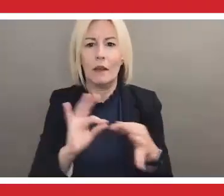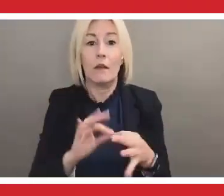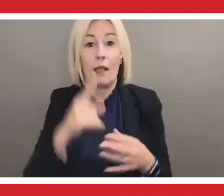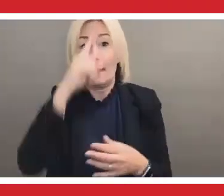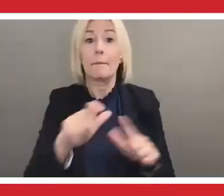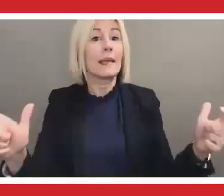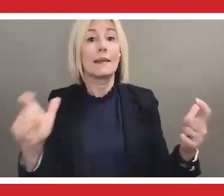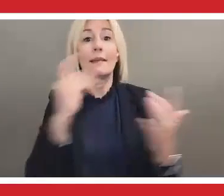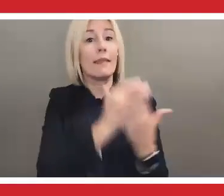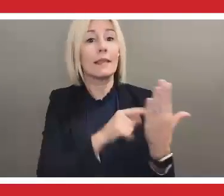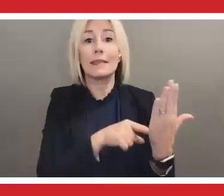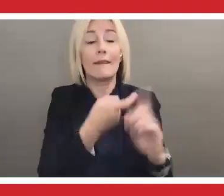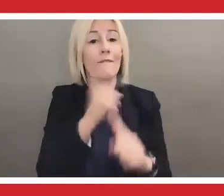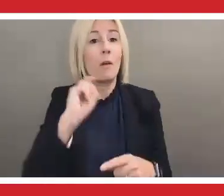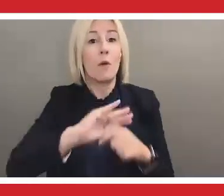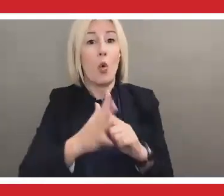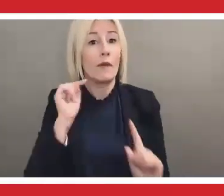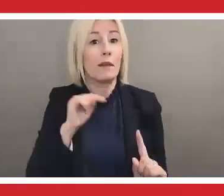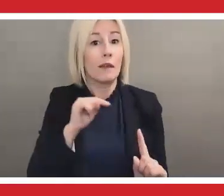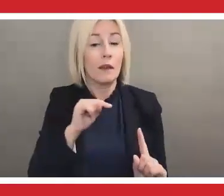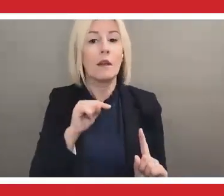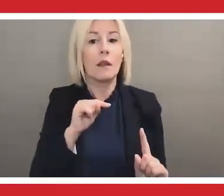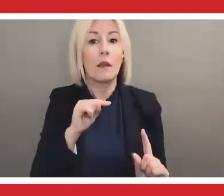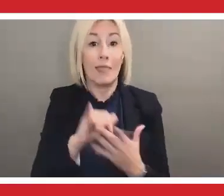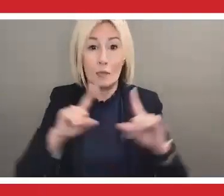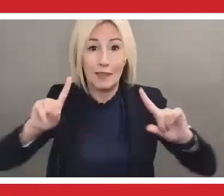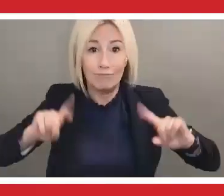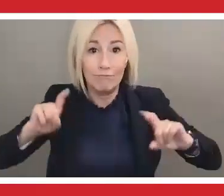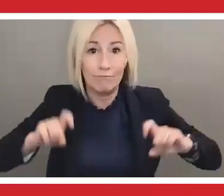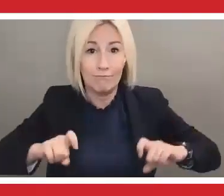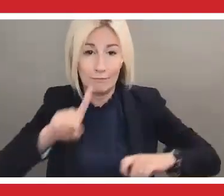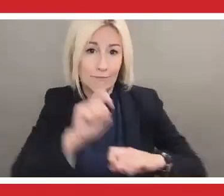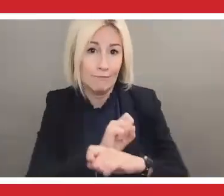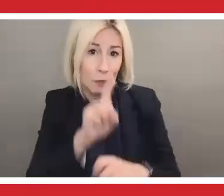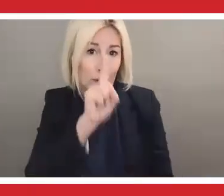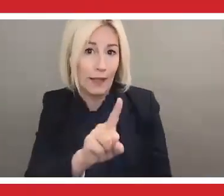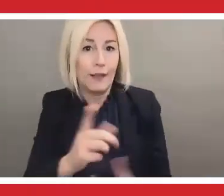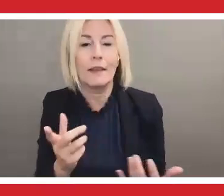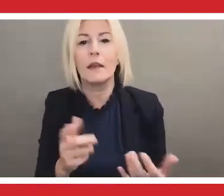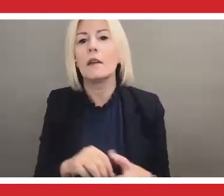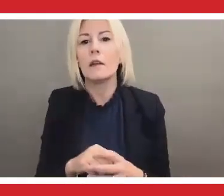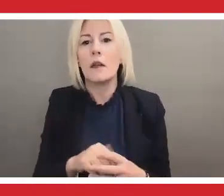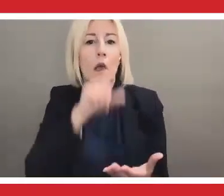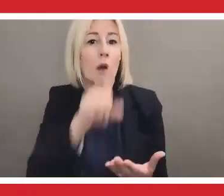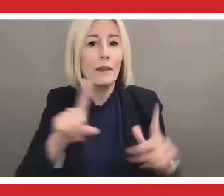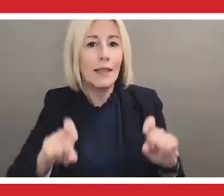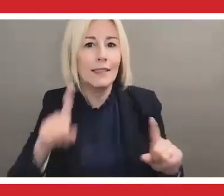COVID is that it was a test for us, and really a test for us to see where things